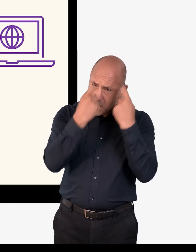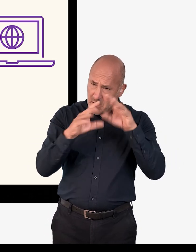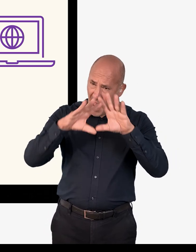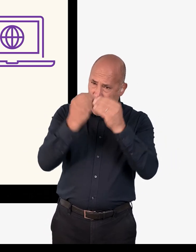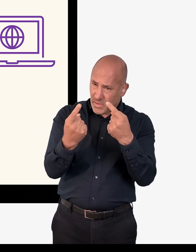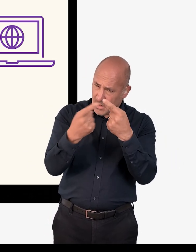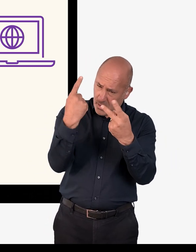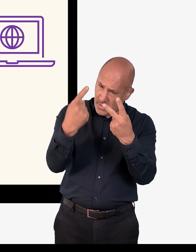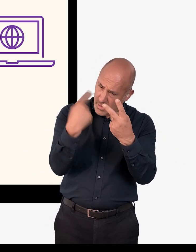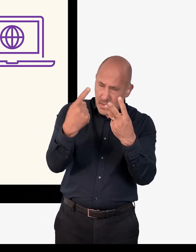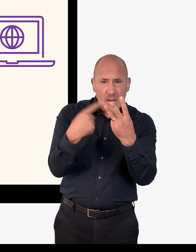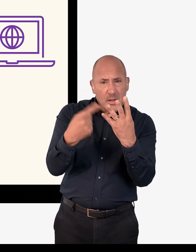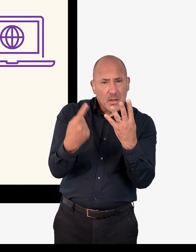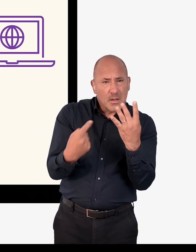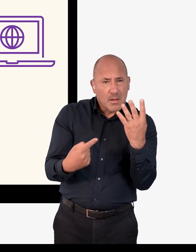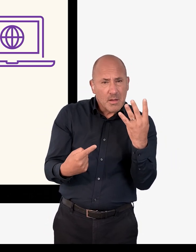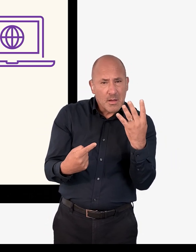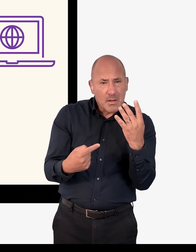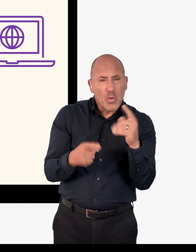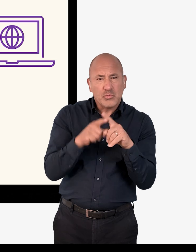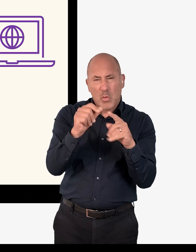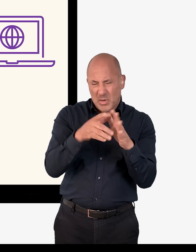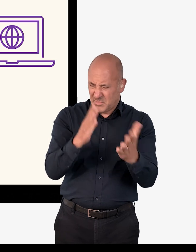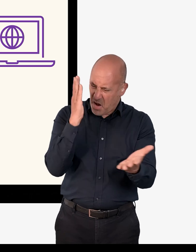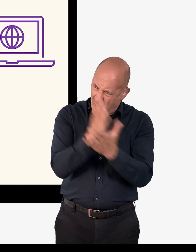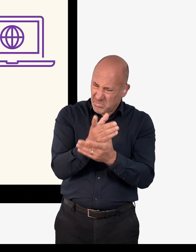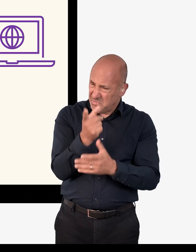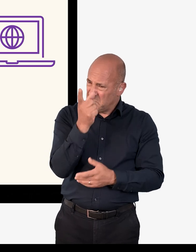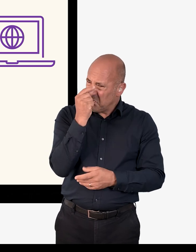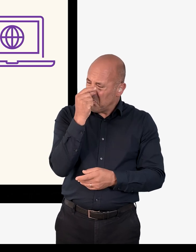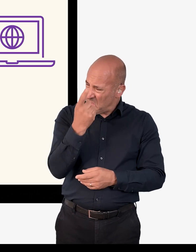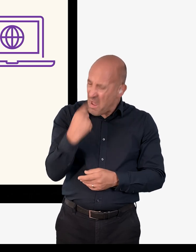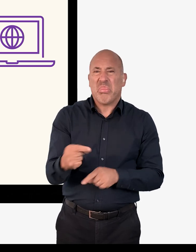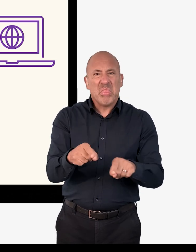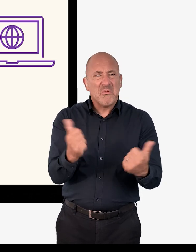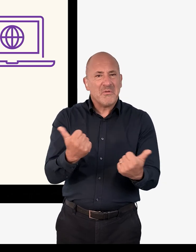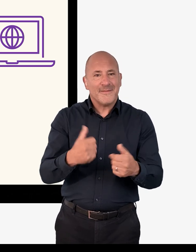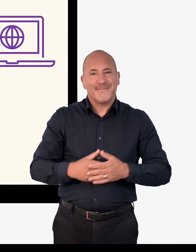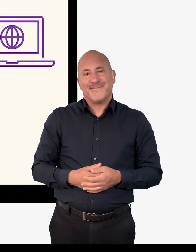that you have clearly thought about all of these elements and that your project is fully viable.